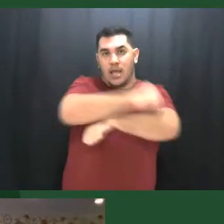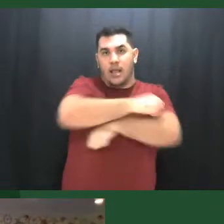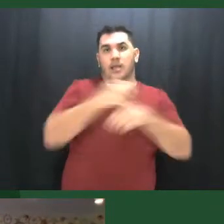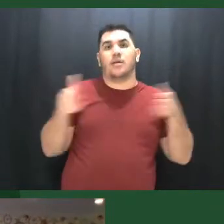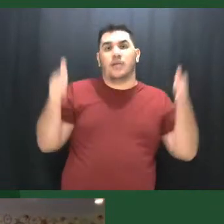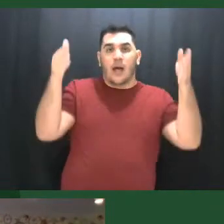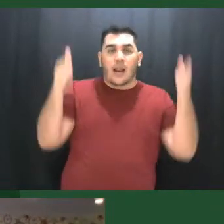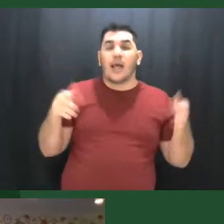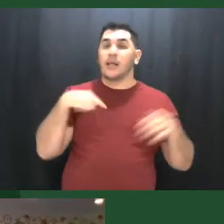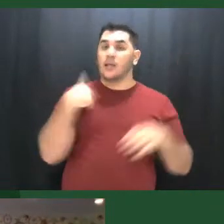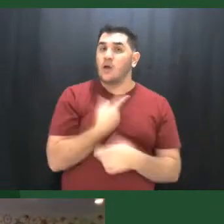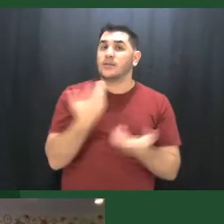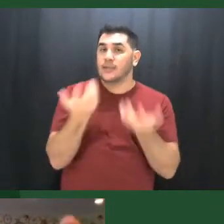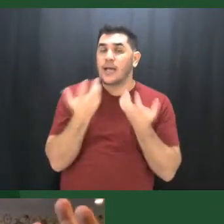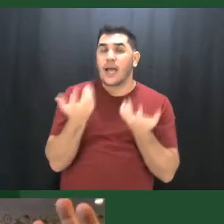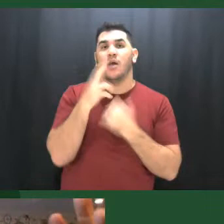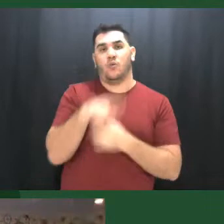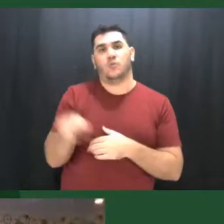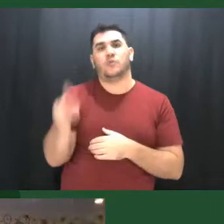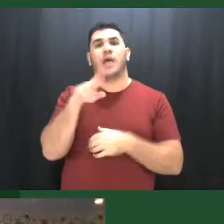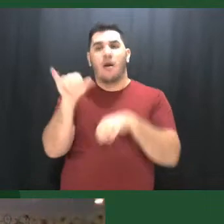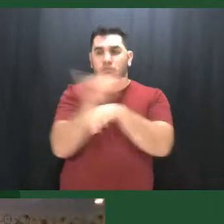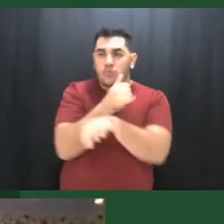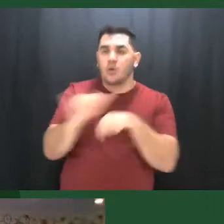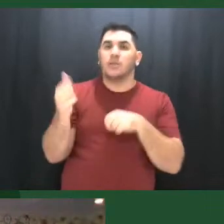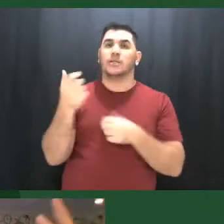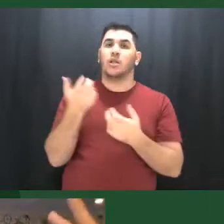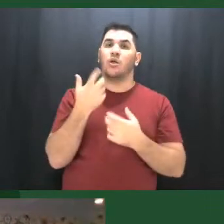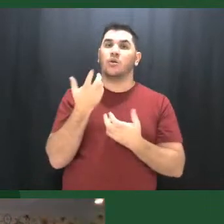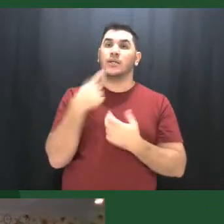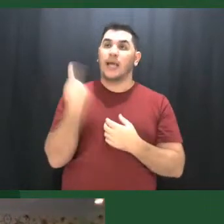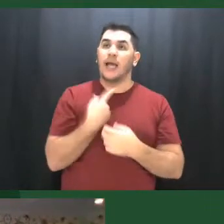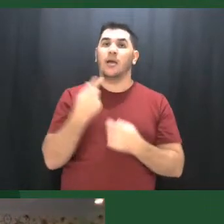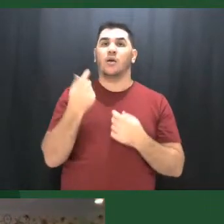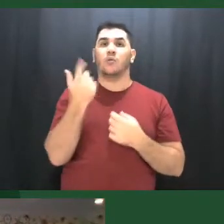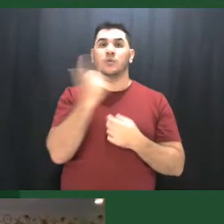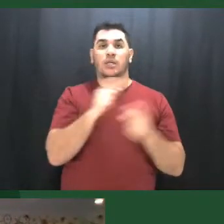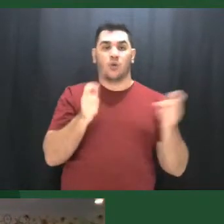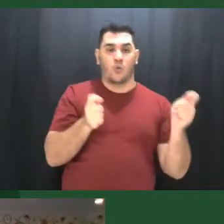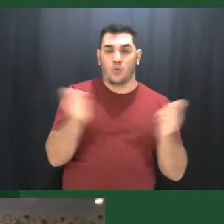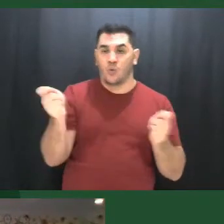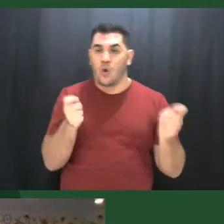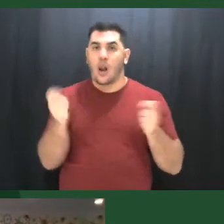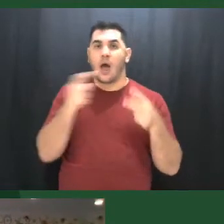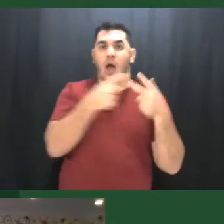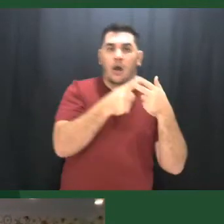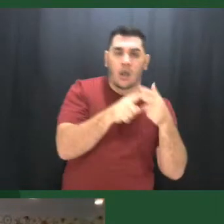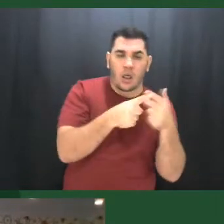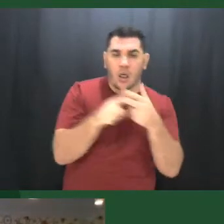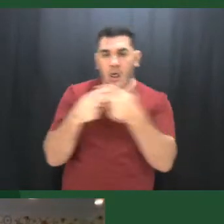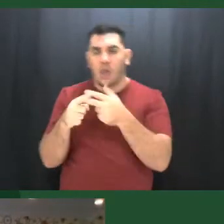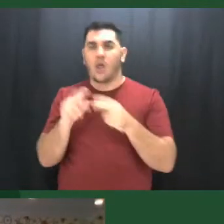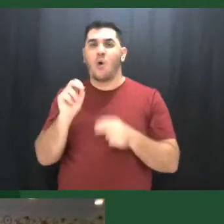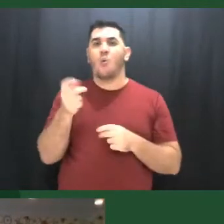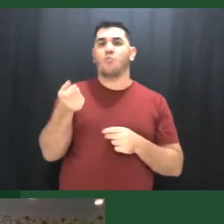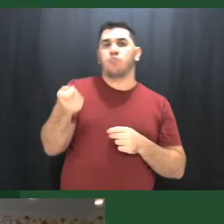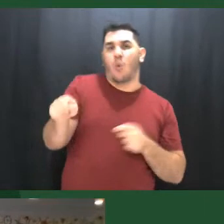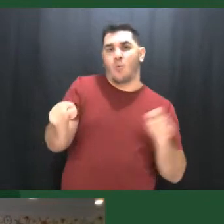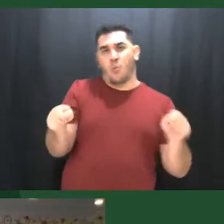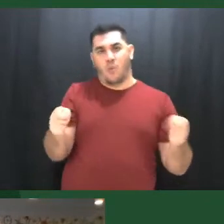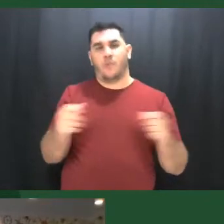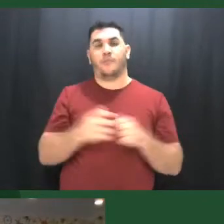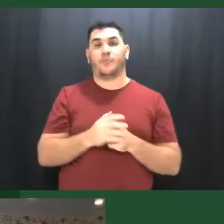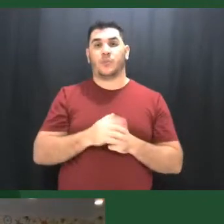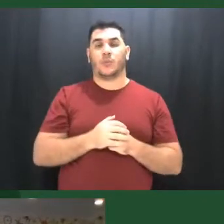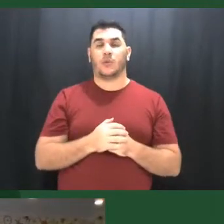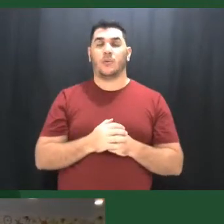should have easy controls that let us adjust, take control. Those systems that try to adjust the seat